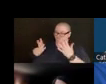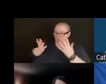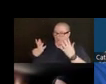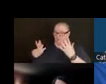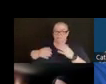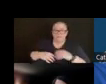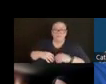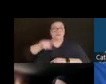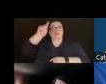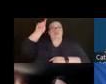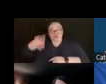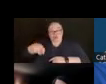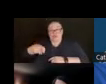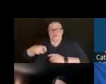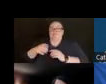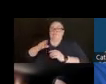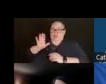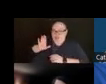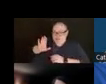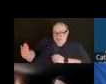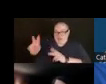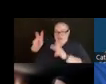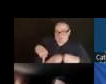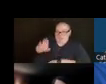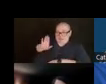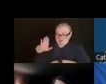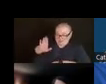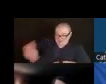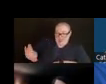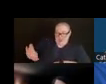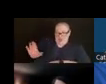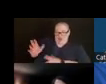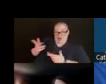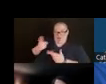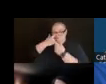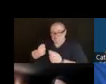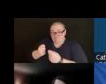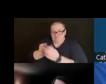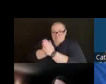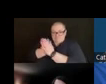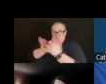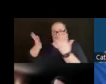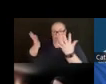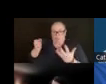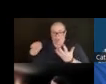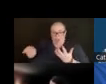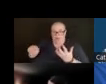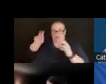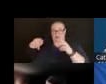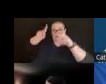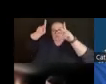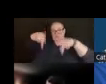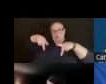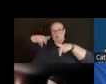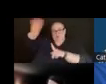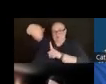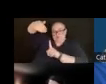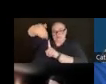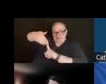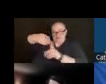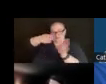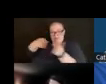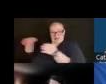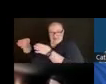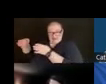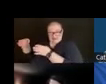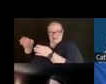for your family member to plan a future, and it relies on circles of support to carry out plans. Now, your vision, the parent's